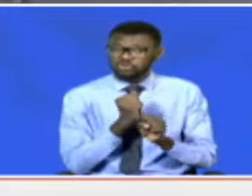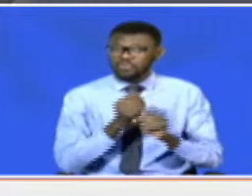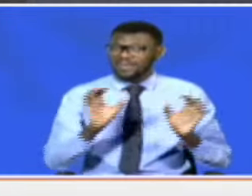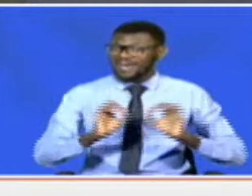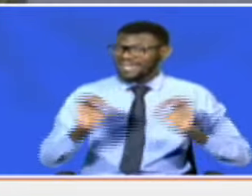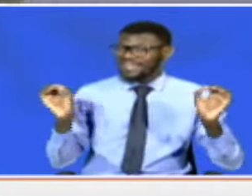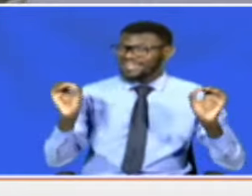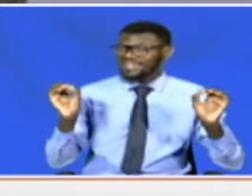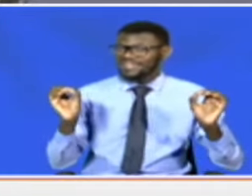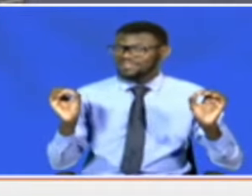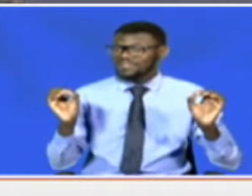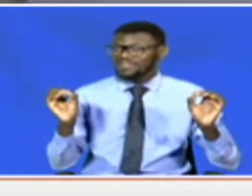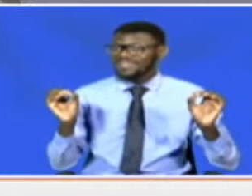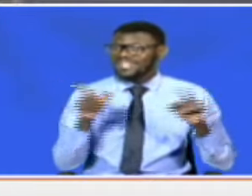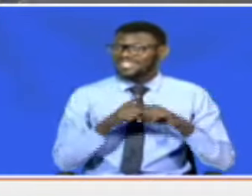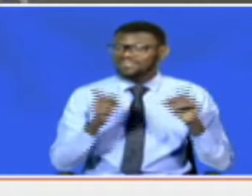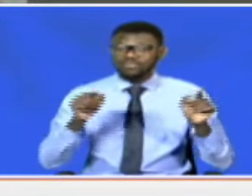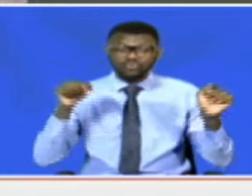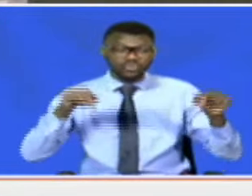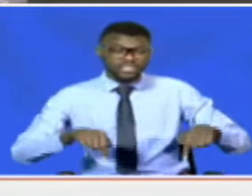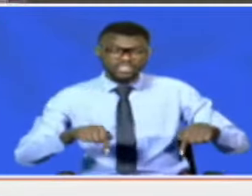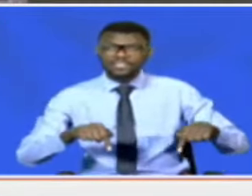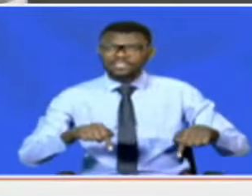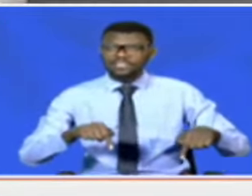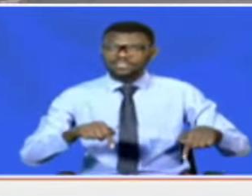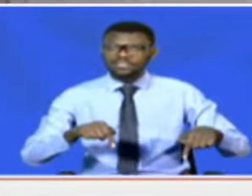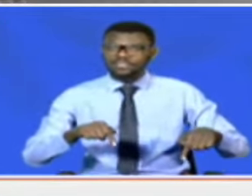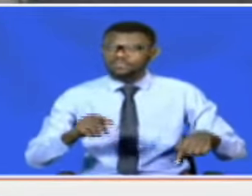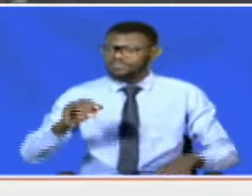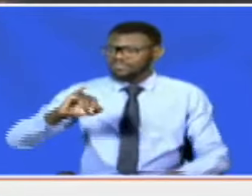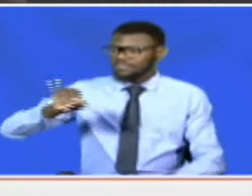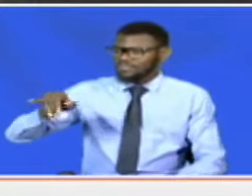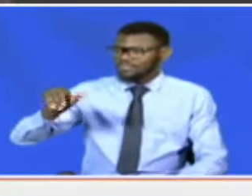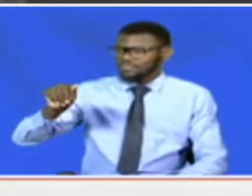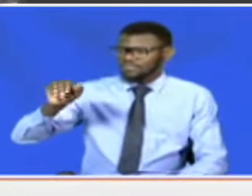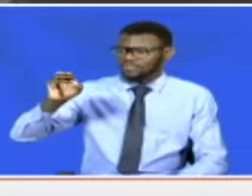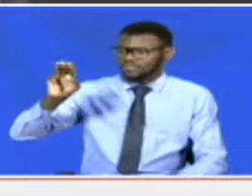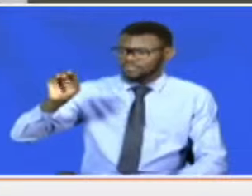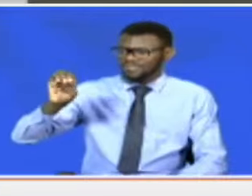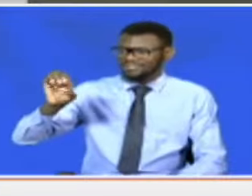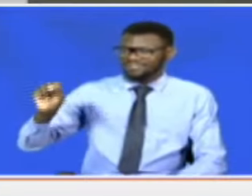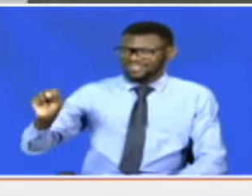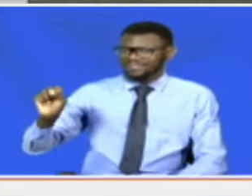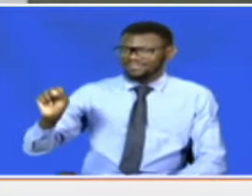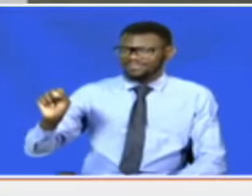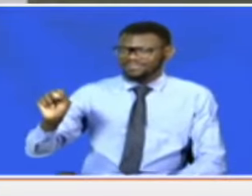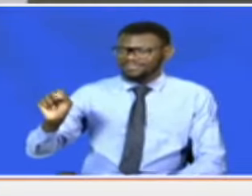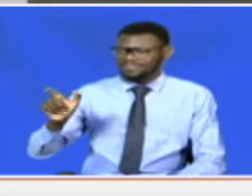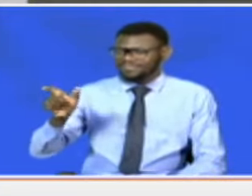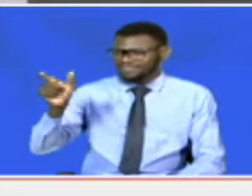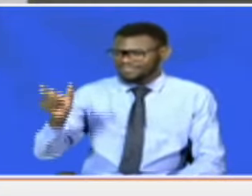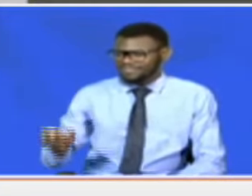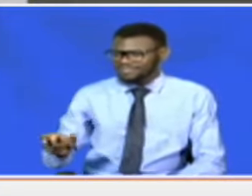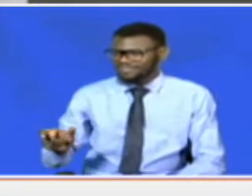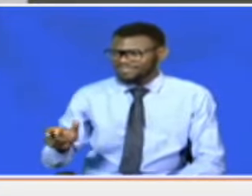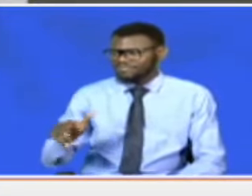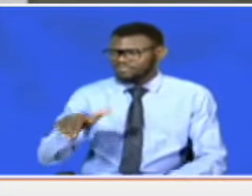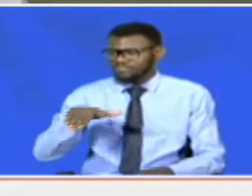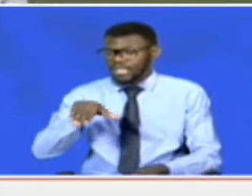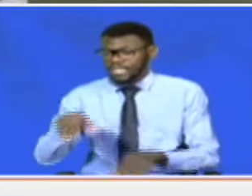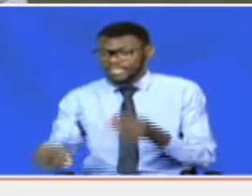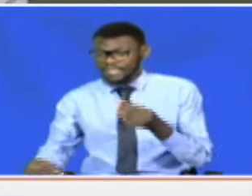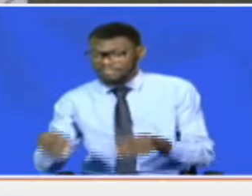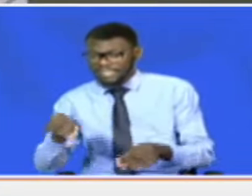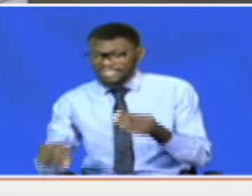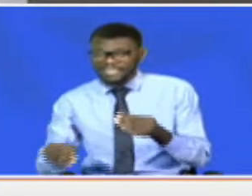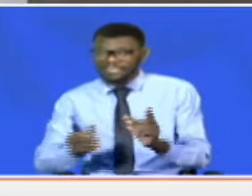The day was not without drama as police arrested one James Bogwa, a person living with disability who has been at the forefront agitating